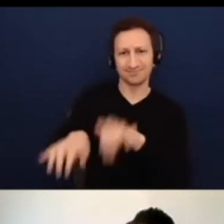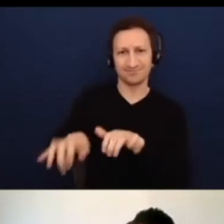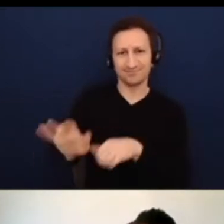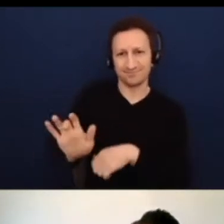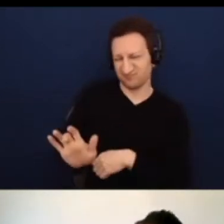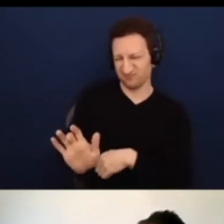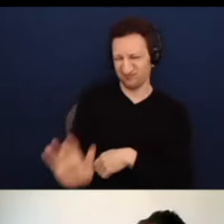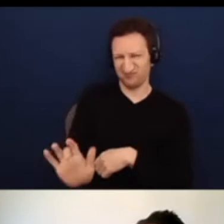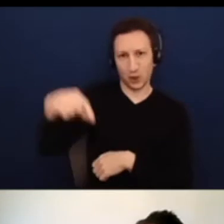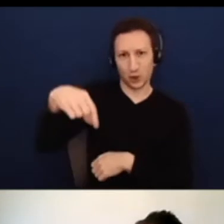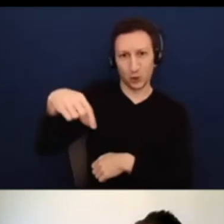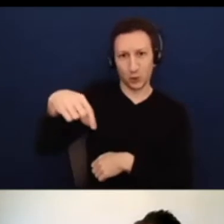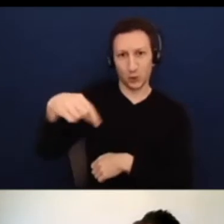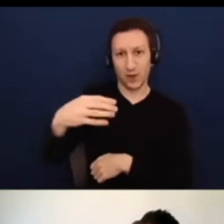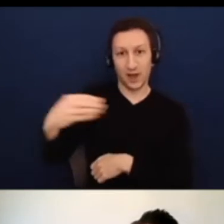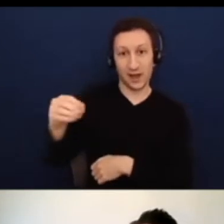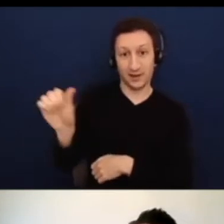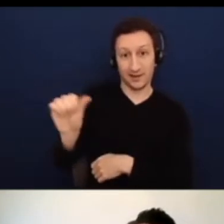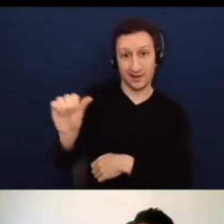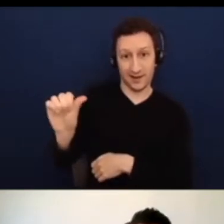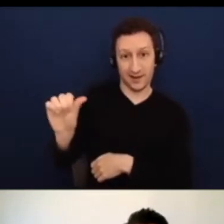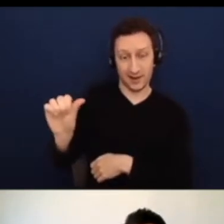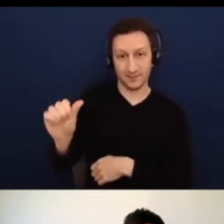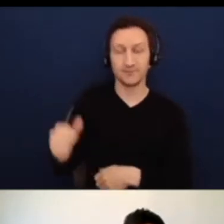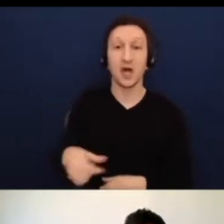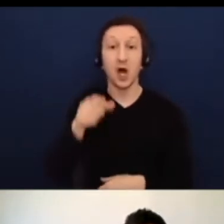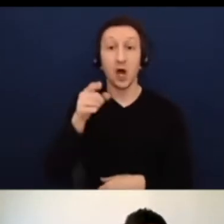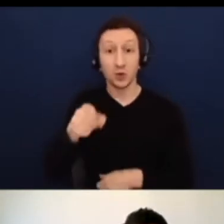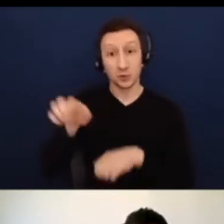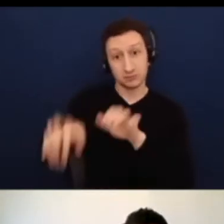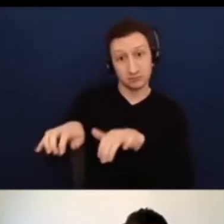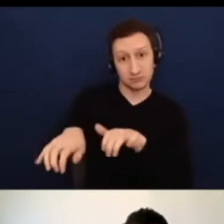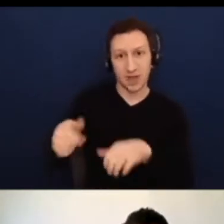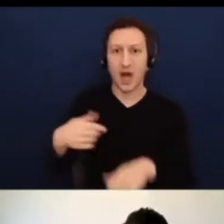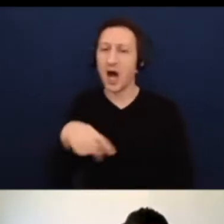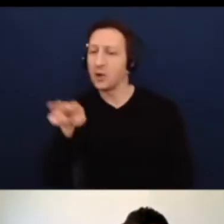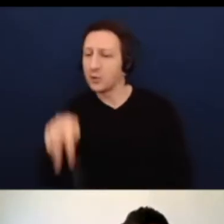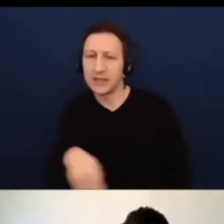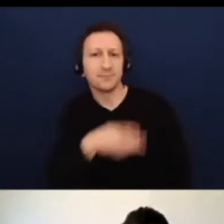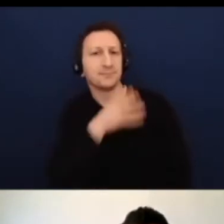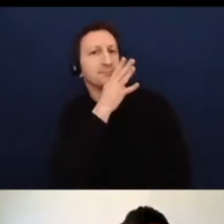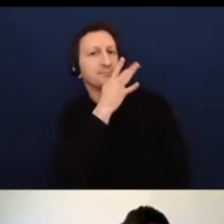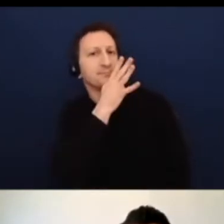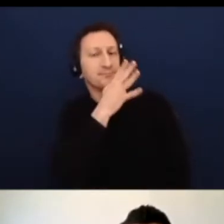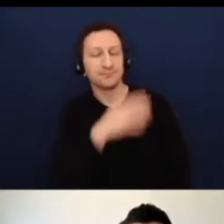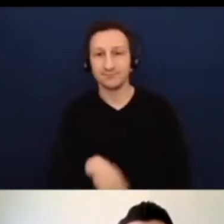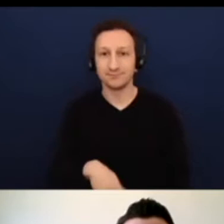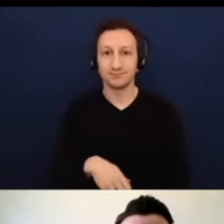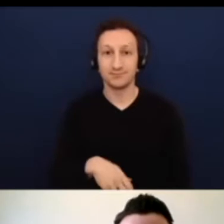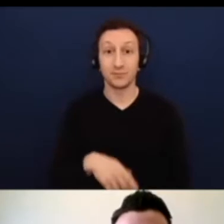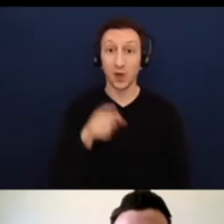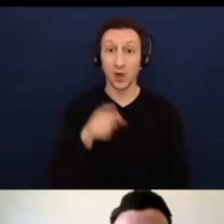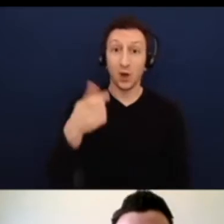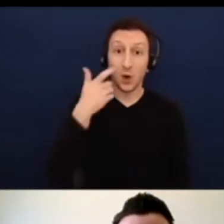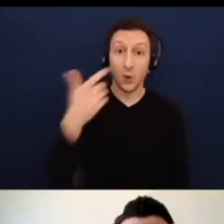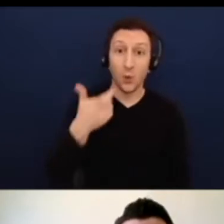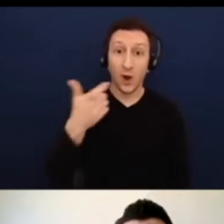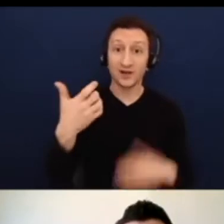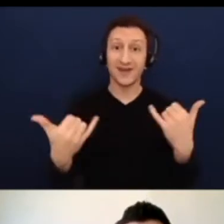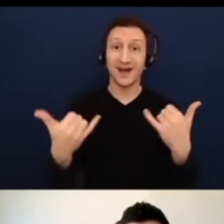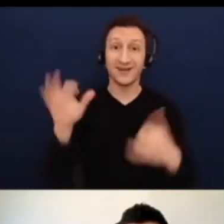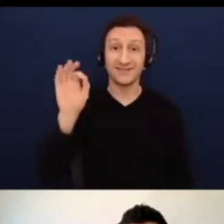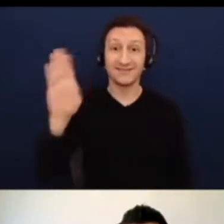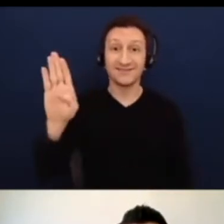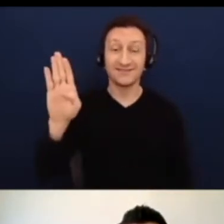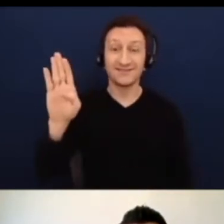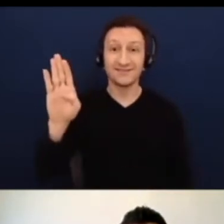is time for Q&A, I'll read those questions for Michelle to direct to our panelists. If you are watching us on Facebook during the live airing, we'll